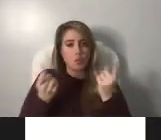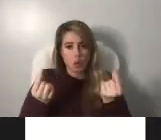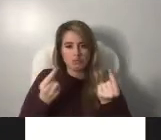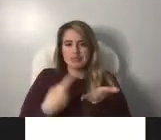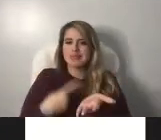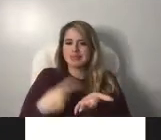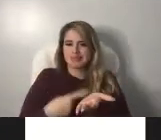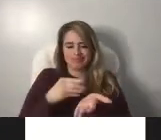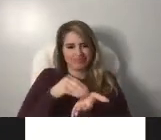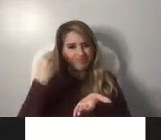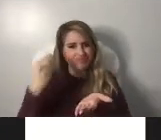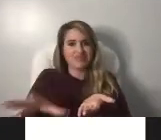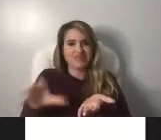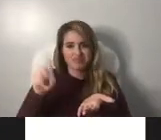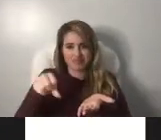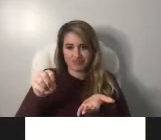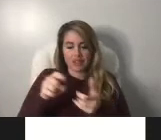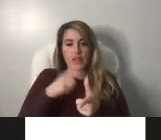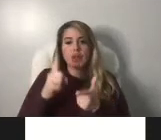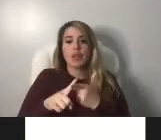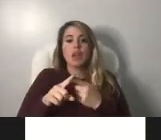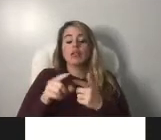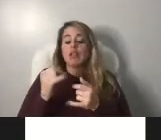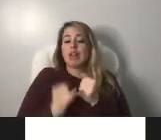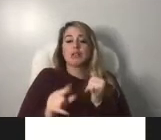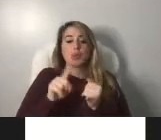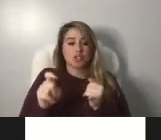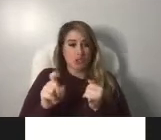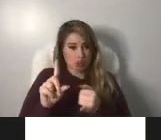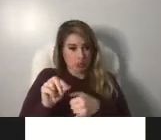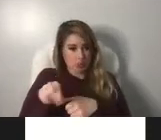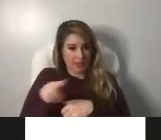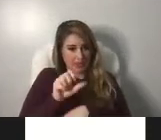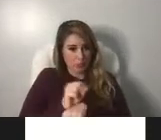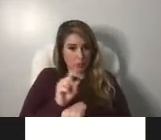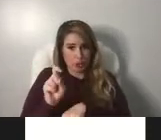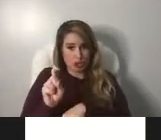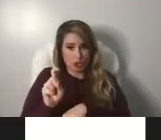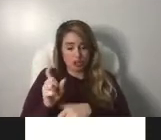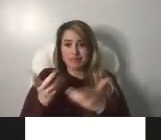be costly. And then the ultimate question is really, do they work? The risks